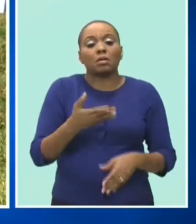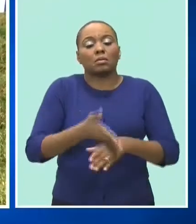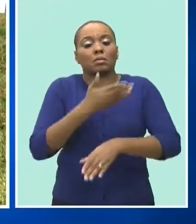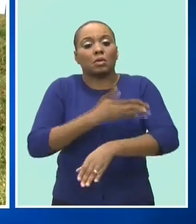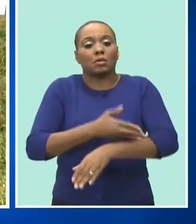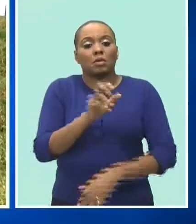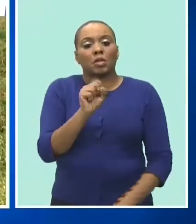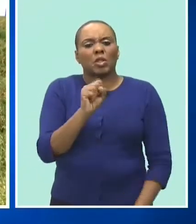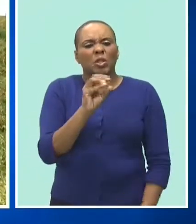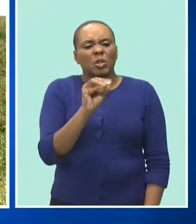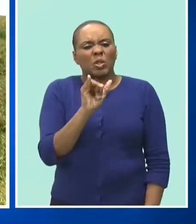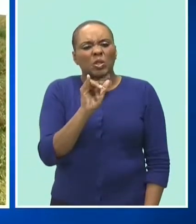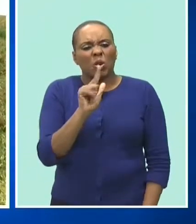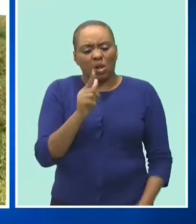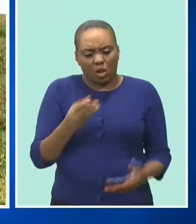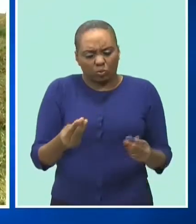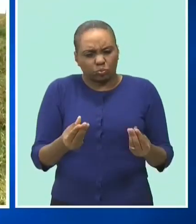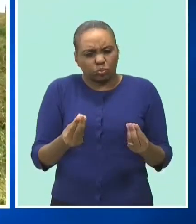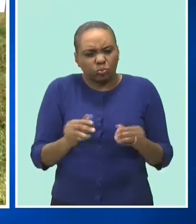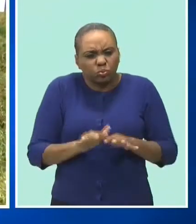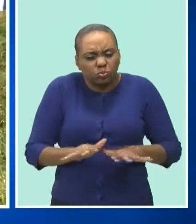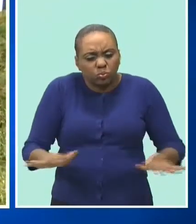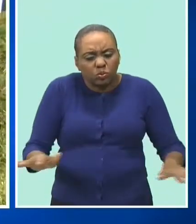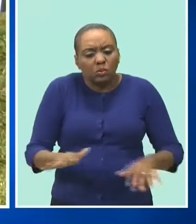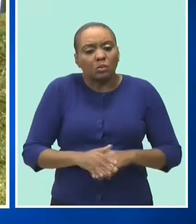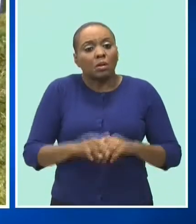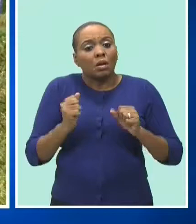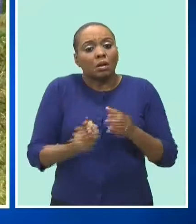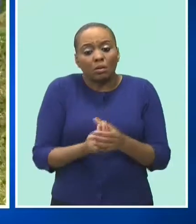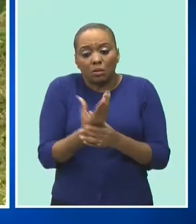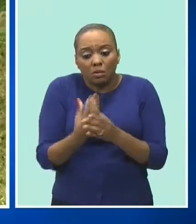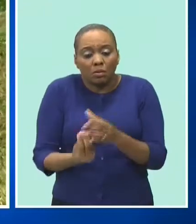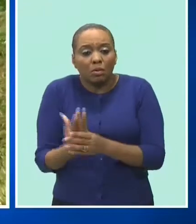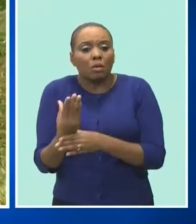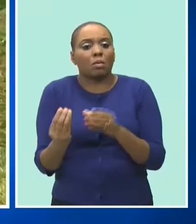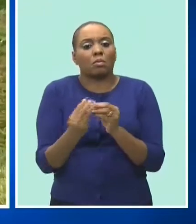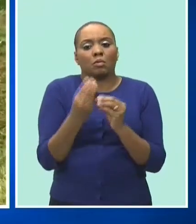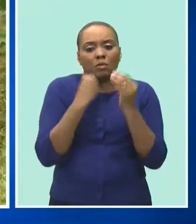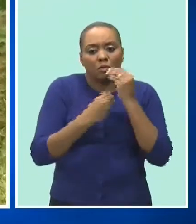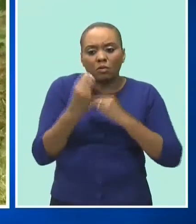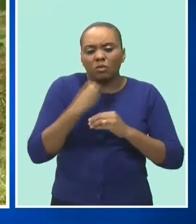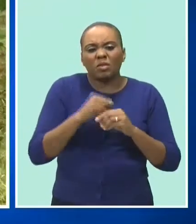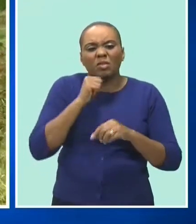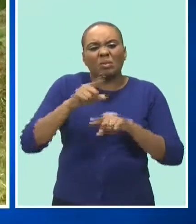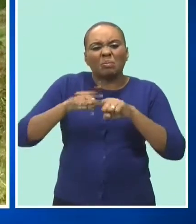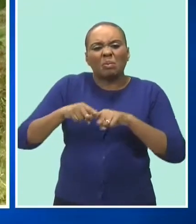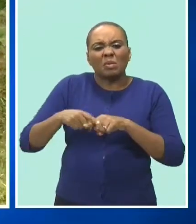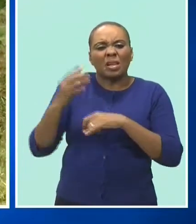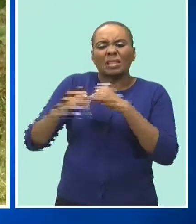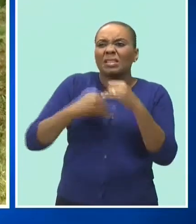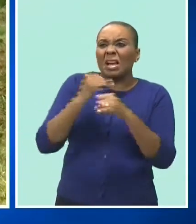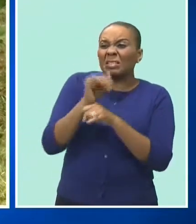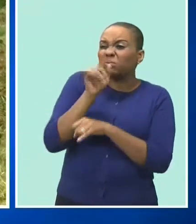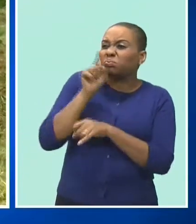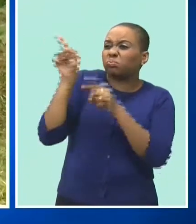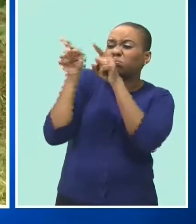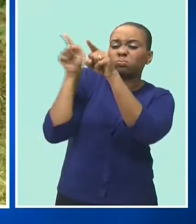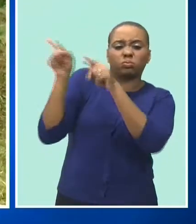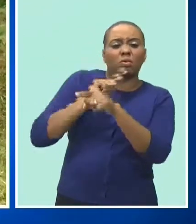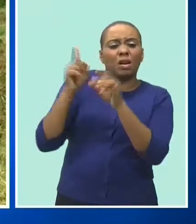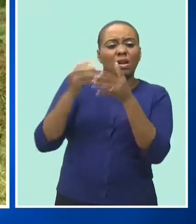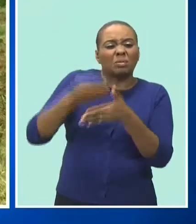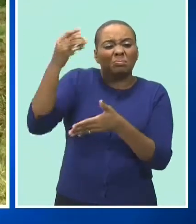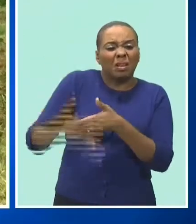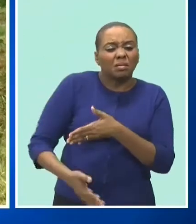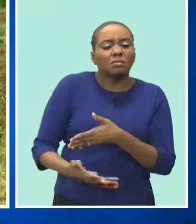and in turn we'll be able to grow more local food, so we won't have to rely on international exports, which are also very